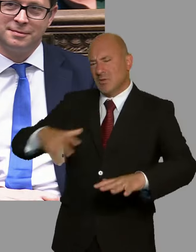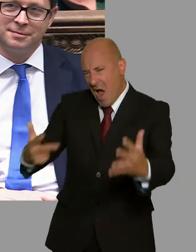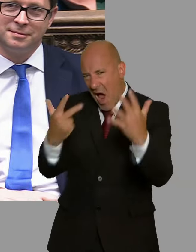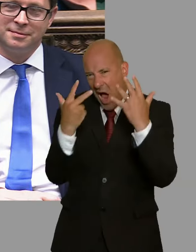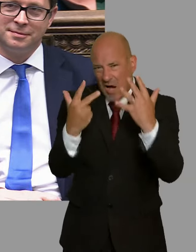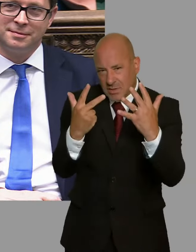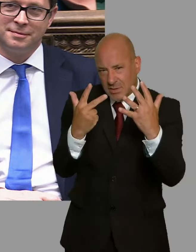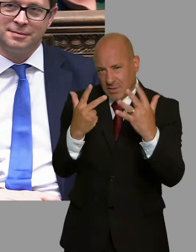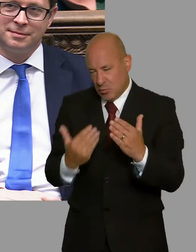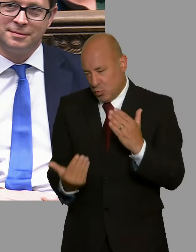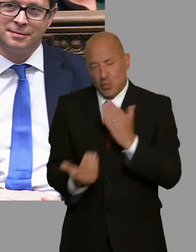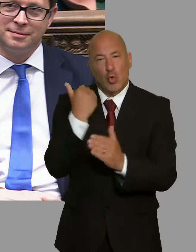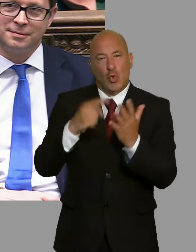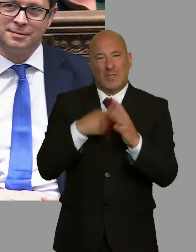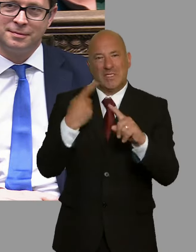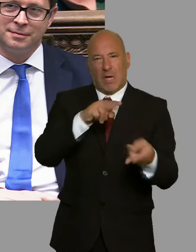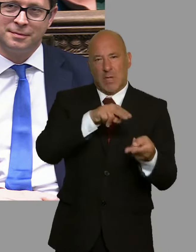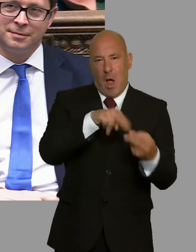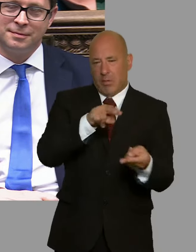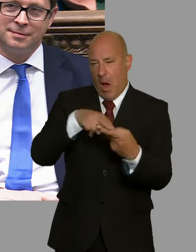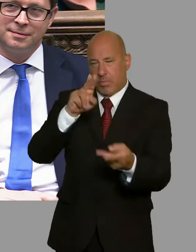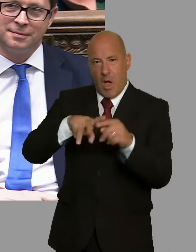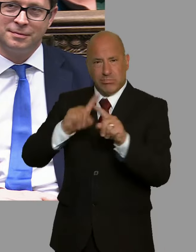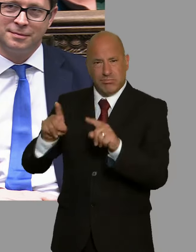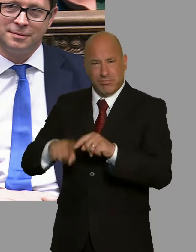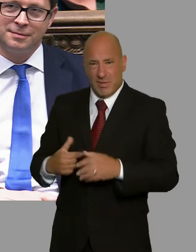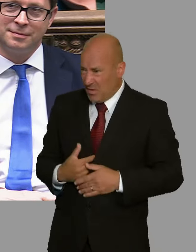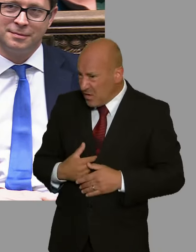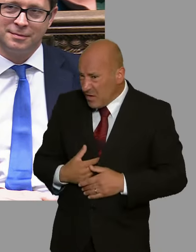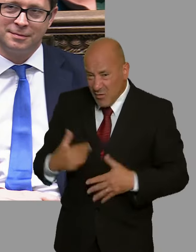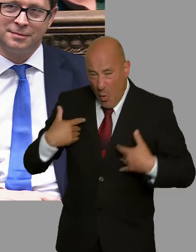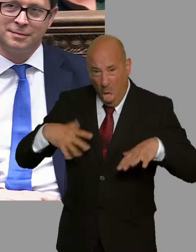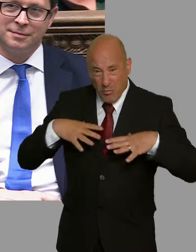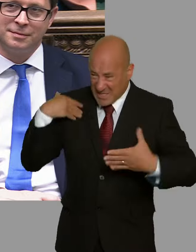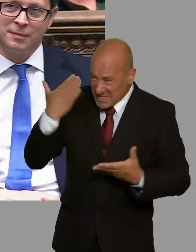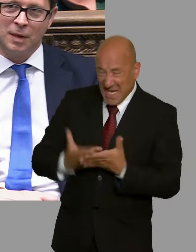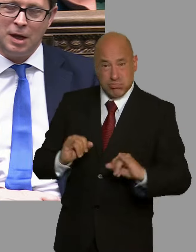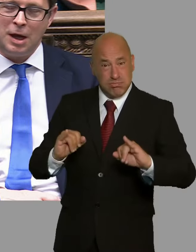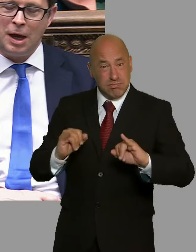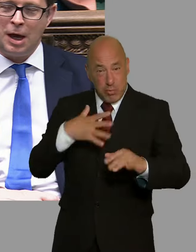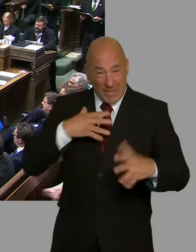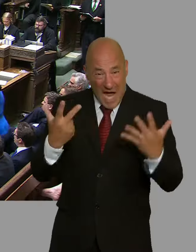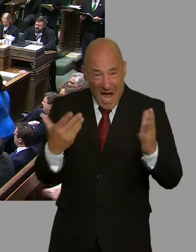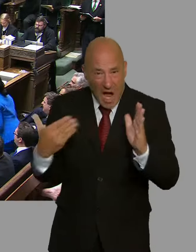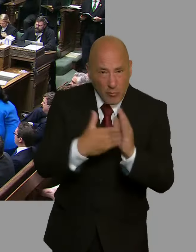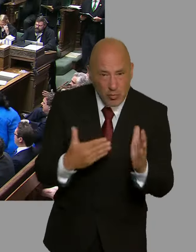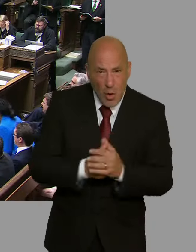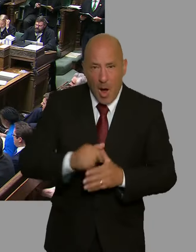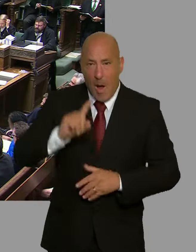We cannot have more tax rises. Will the Prime Minister rule out new tax rises this year?